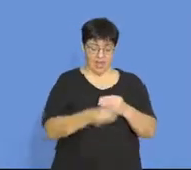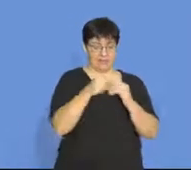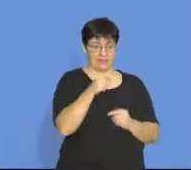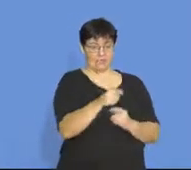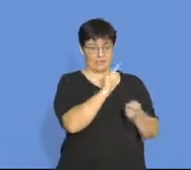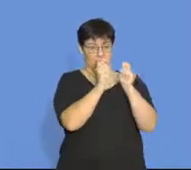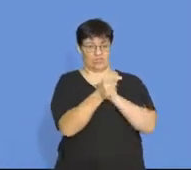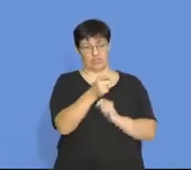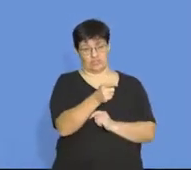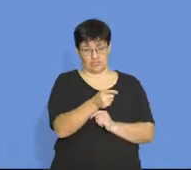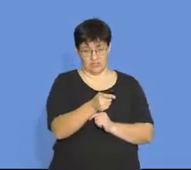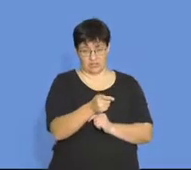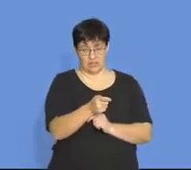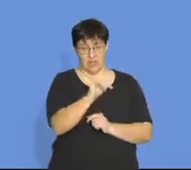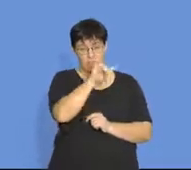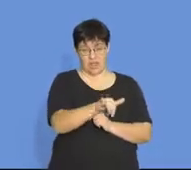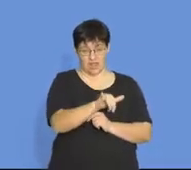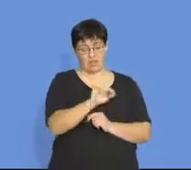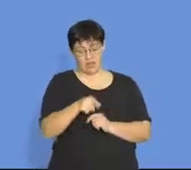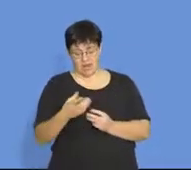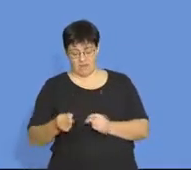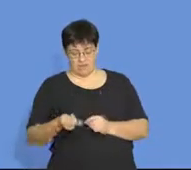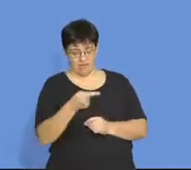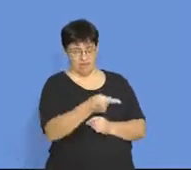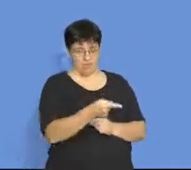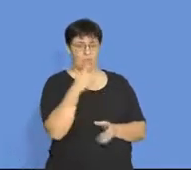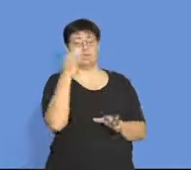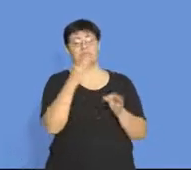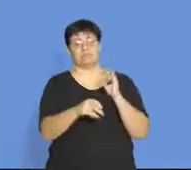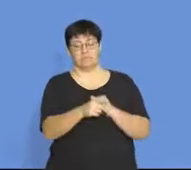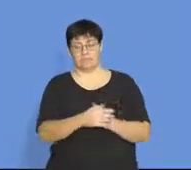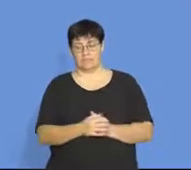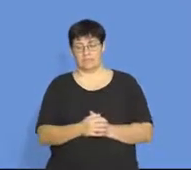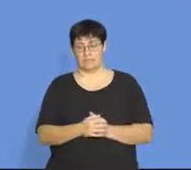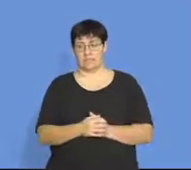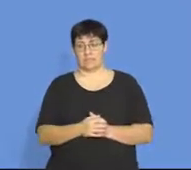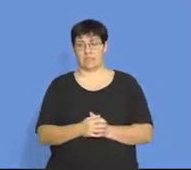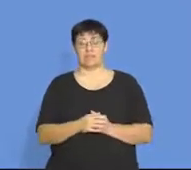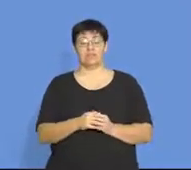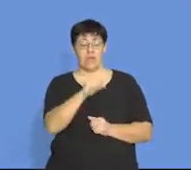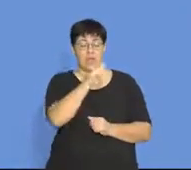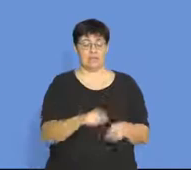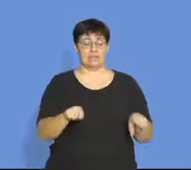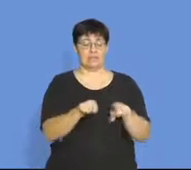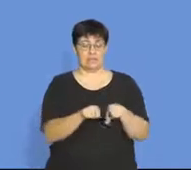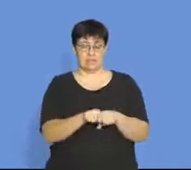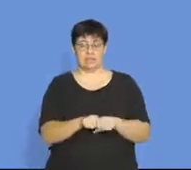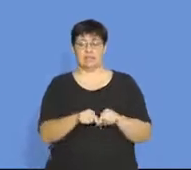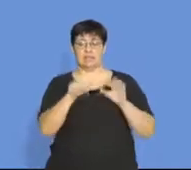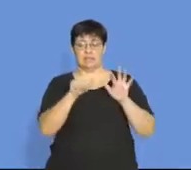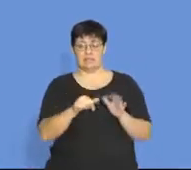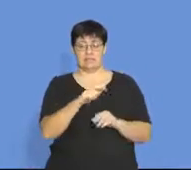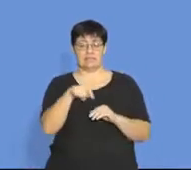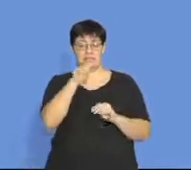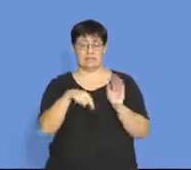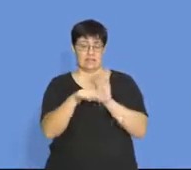is as the two y values and then simplify accordingly. So it will be 6 divided